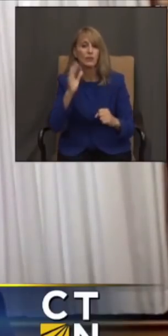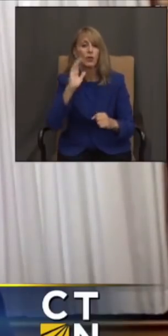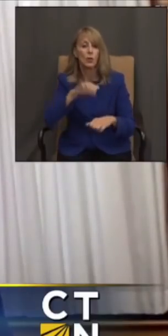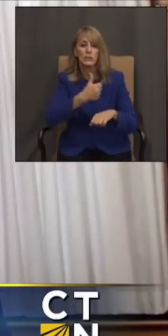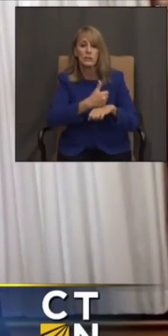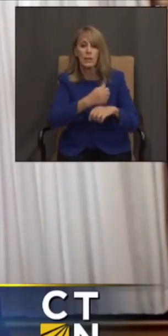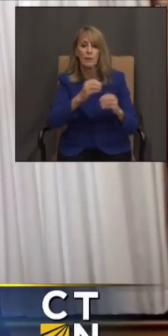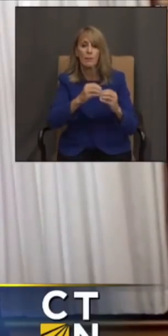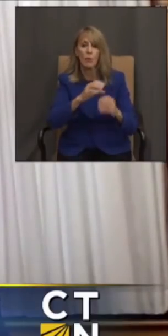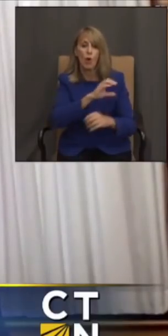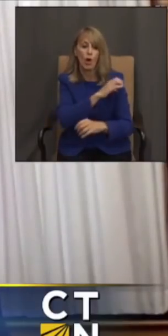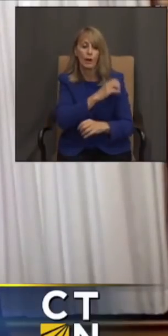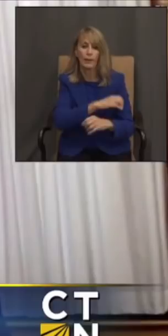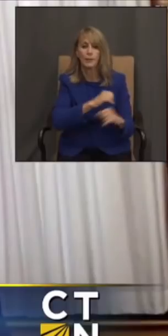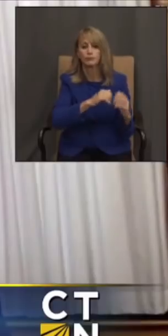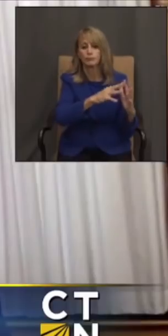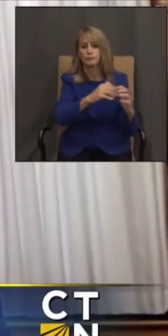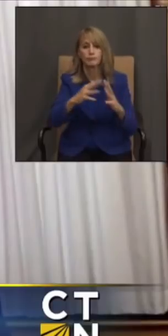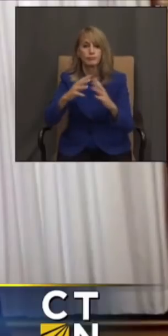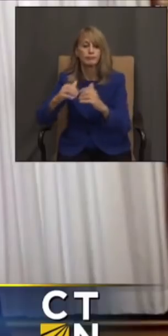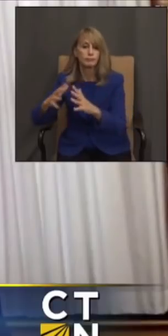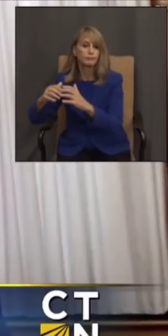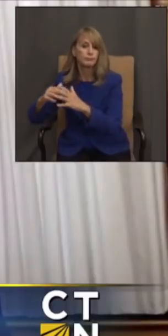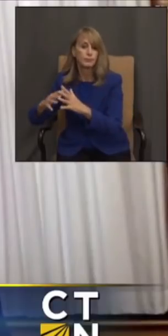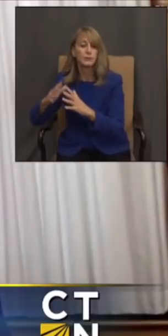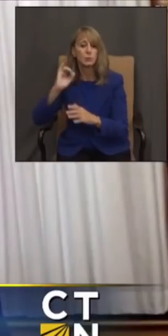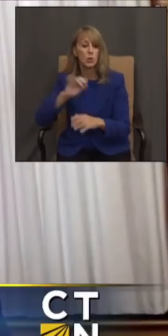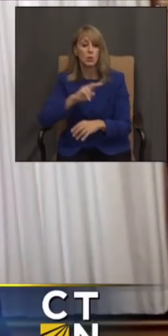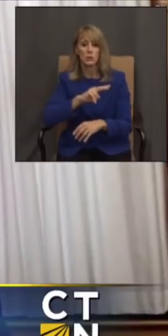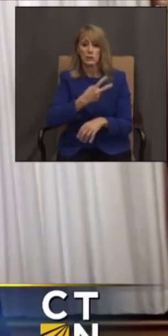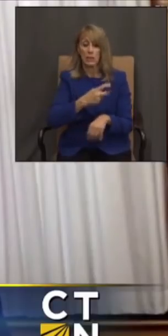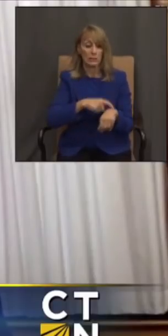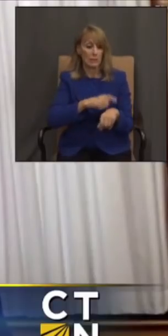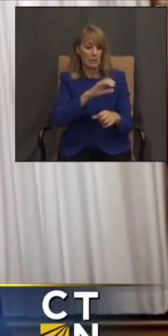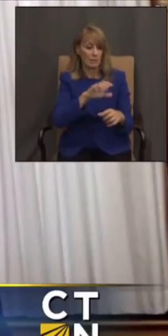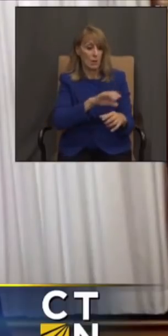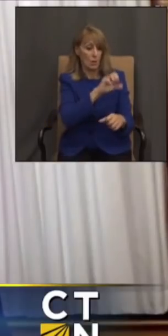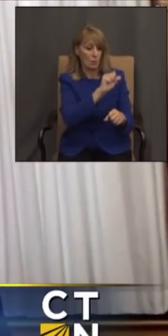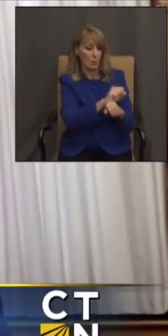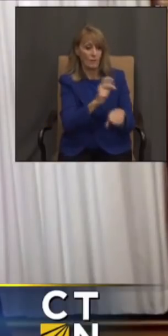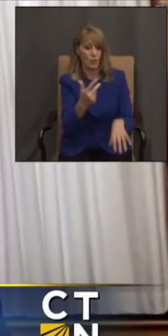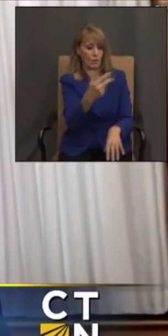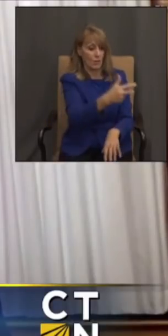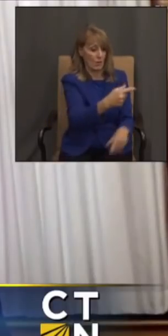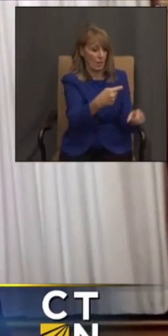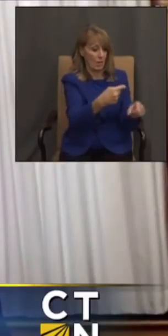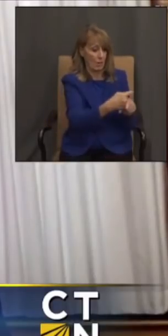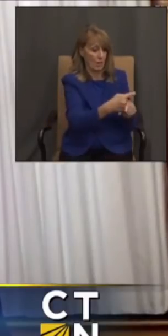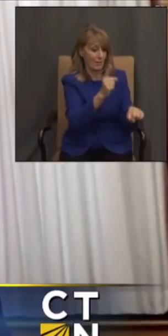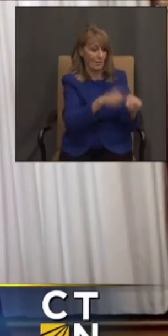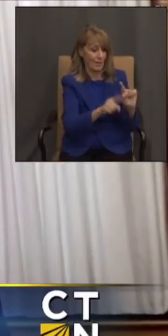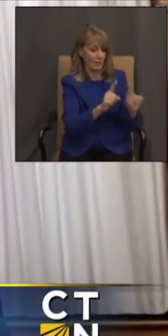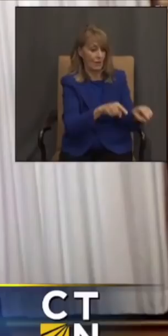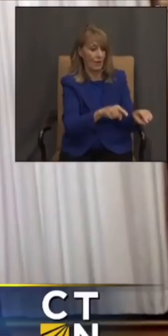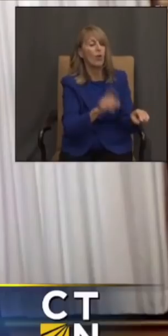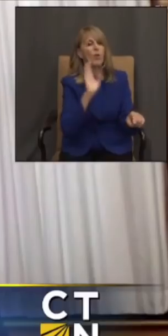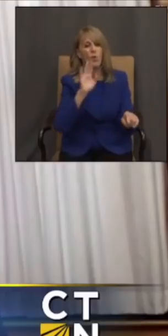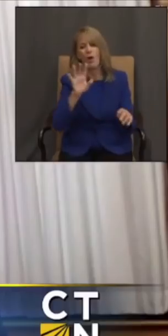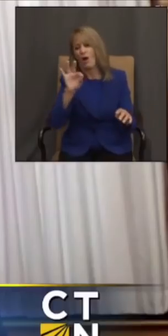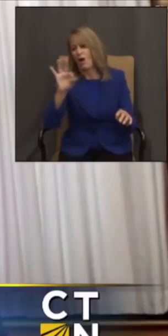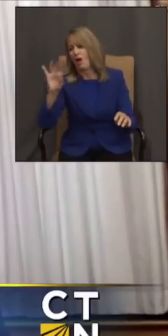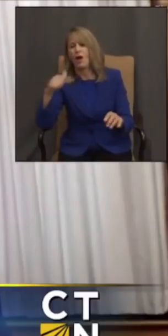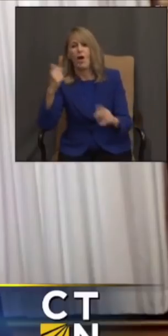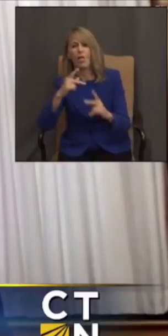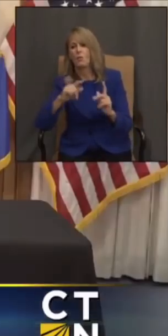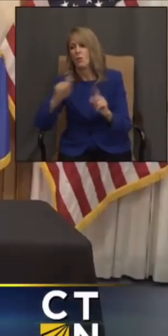we get into May. So if that second dose appointment at the mobile clinic doesn't work for someone, there should be plenty of other options available